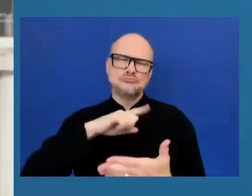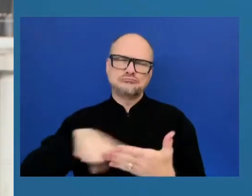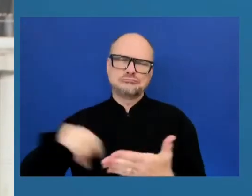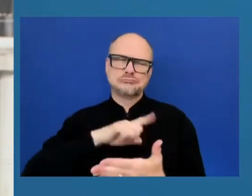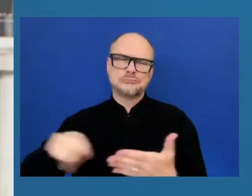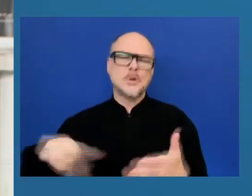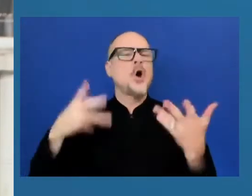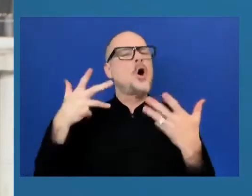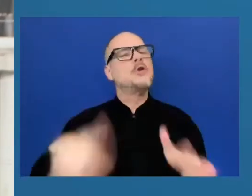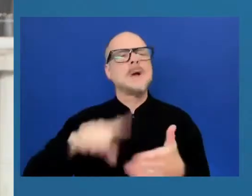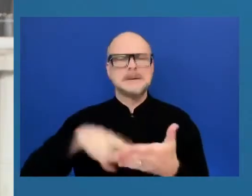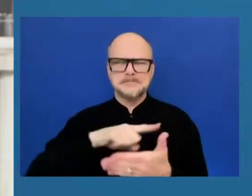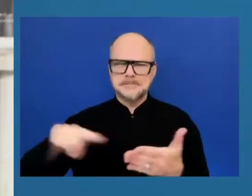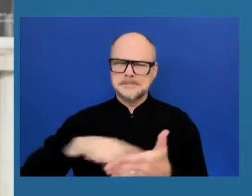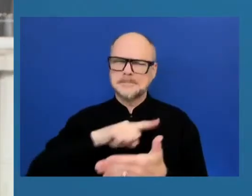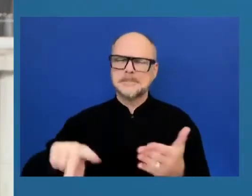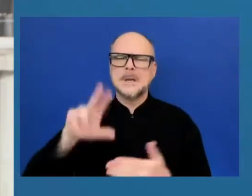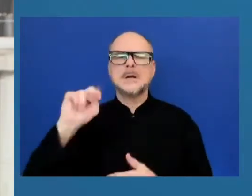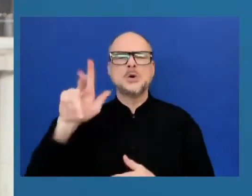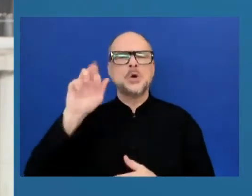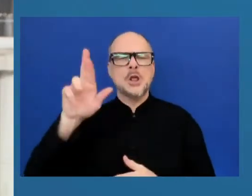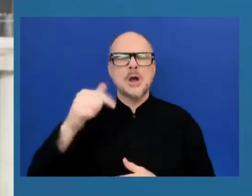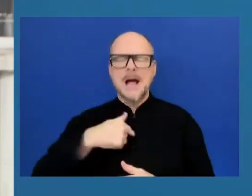nuclear. I understand that to my